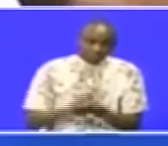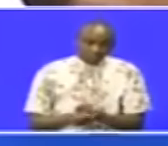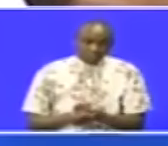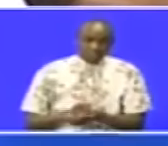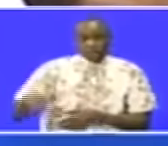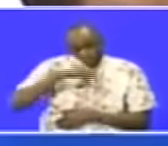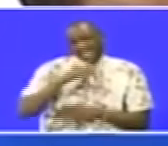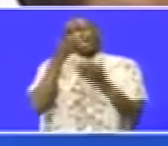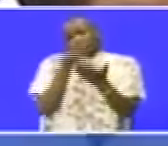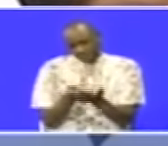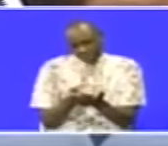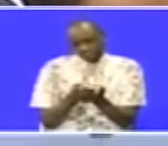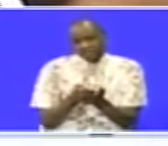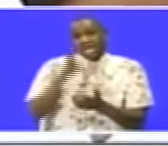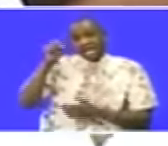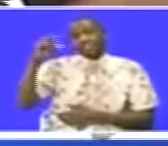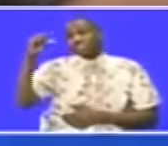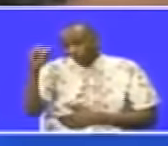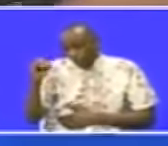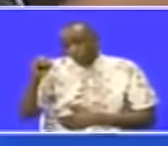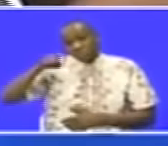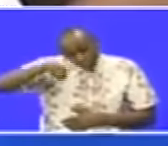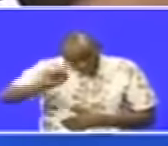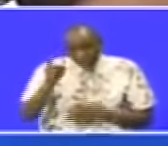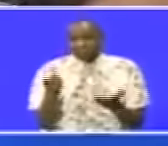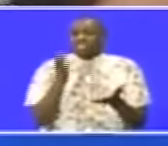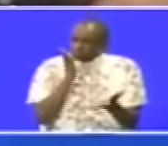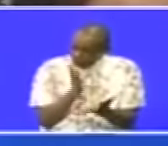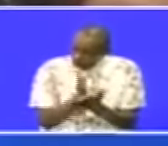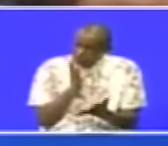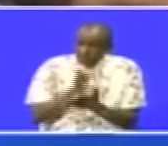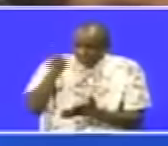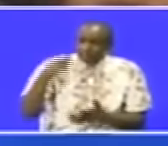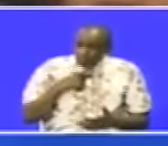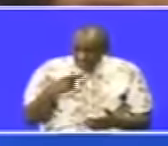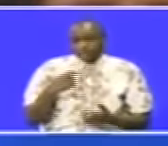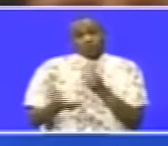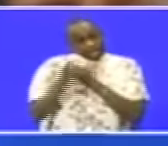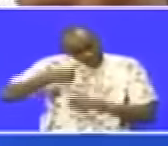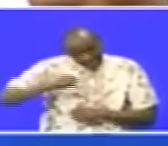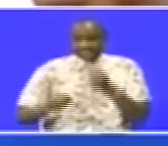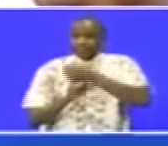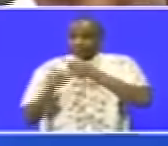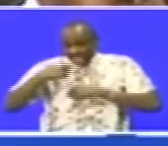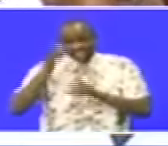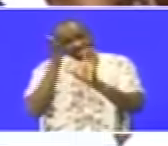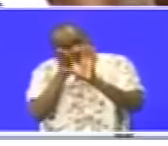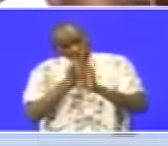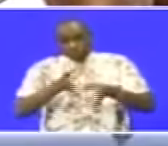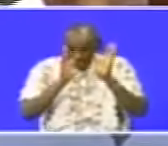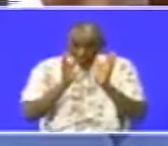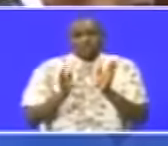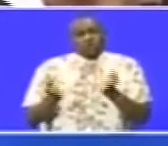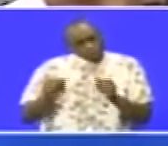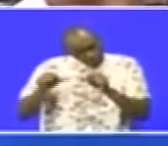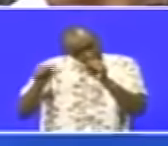requesting non-governmental organizations that are really trying much to help us, support us psychologically, keep it